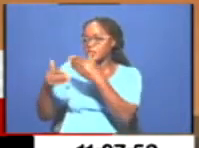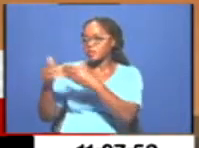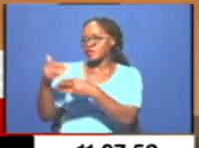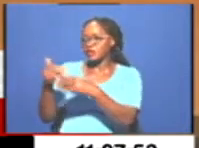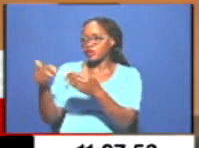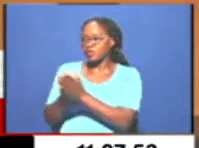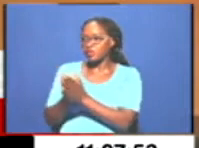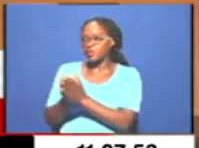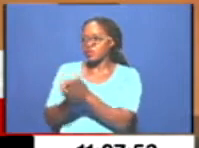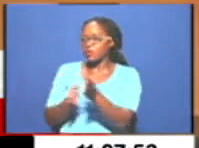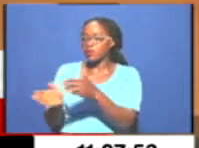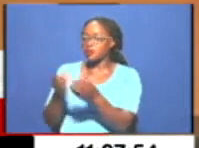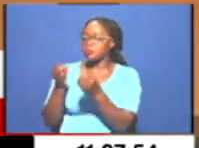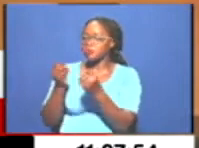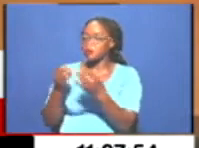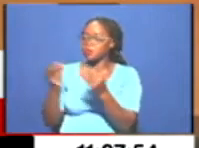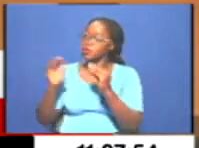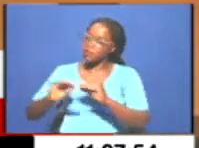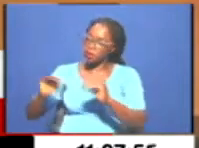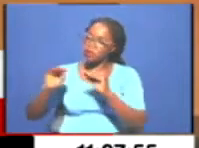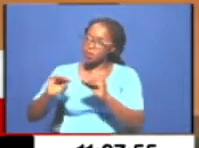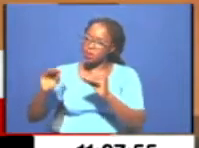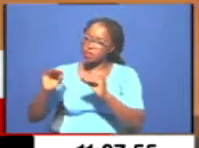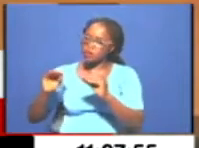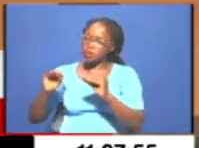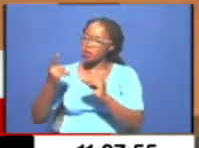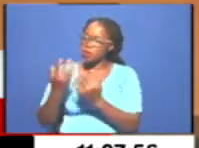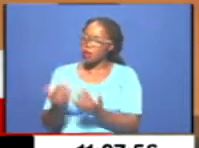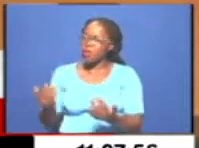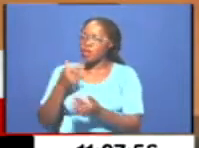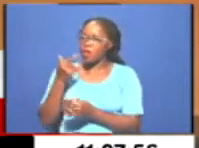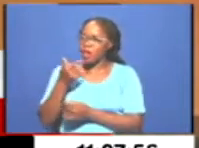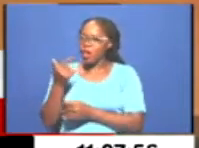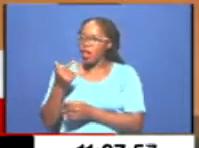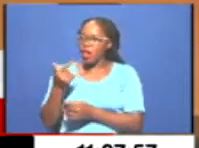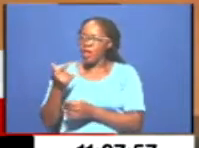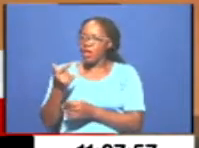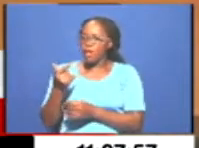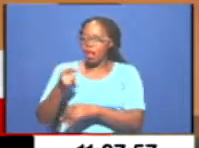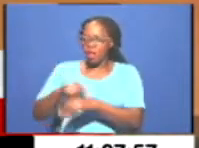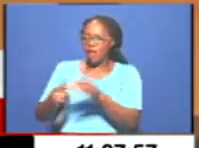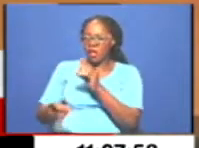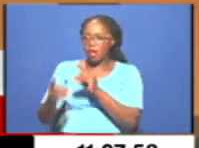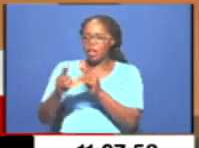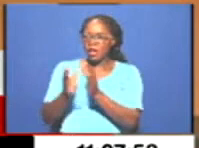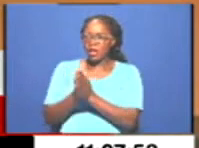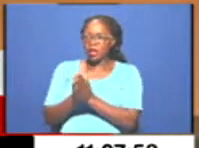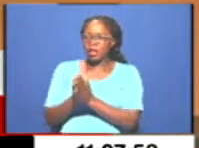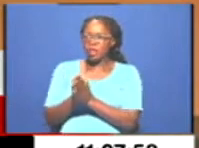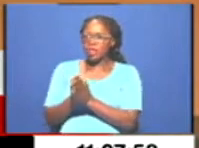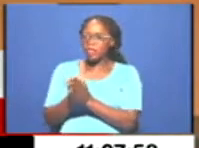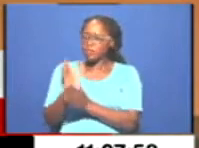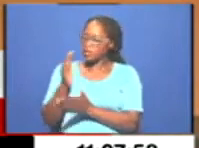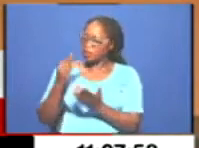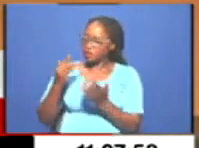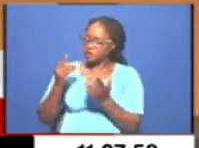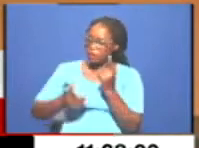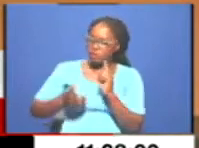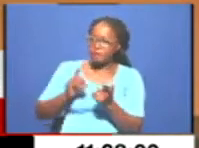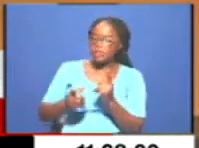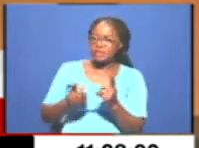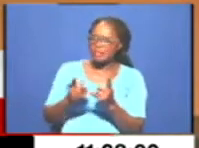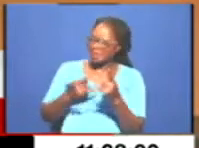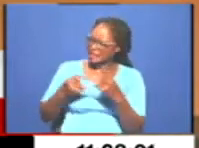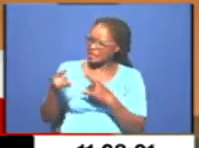of opportunities for education. One of the things we are saying is that when you meet an average athlete, they tell you that they are striving to get